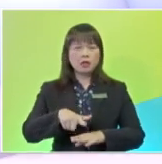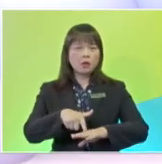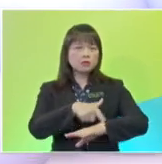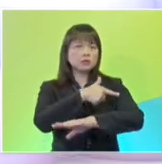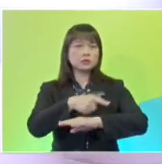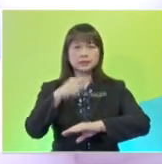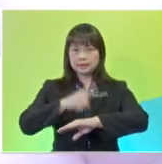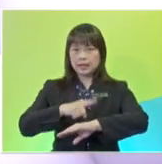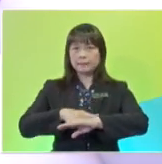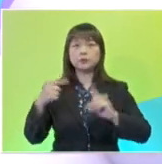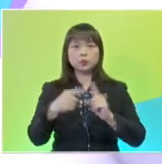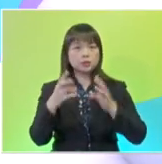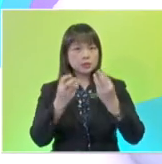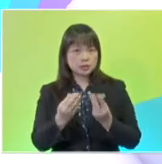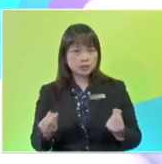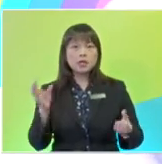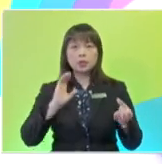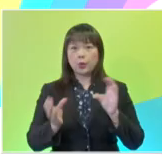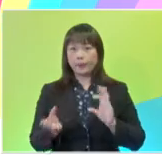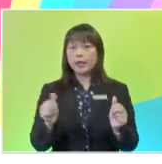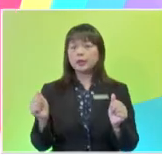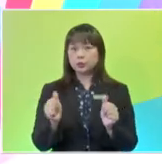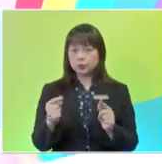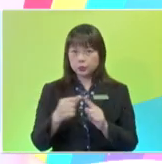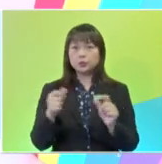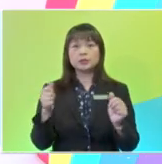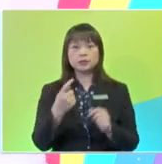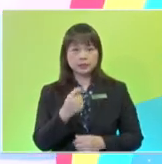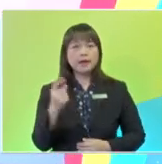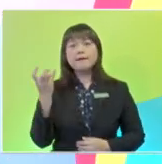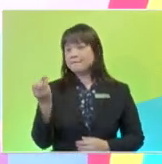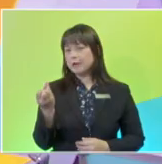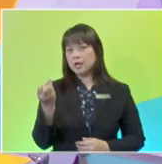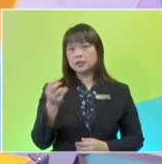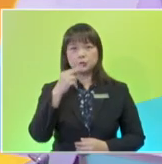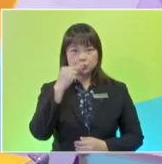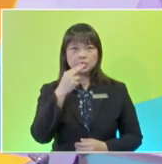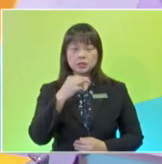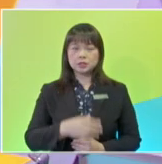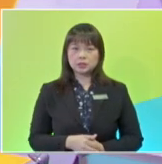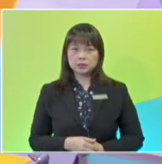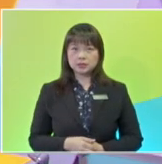Dissolve. Okay. Compared to the ones which are finer. All right. Mm. Okay. Okay.